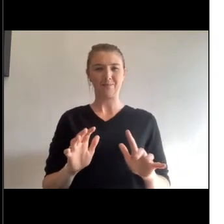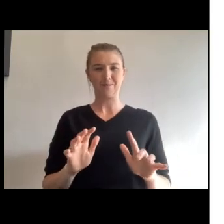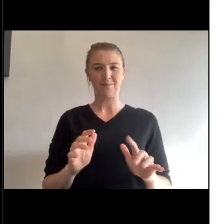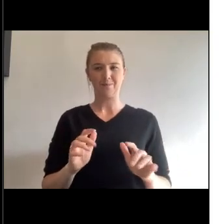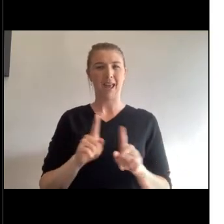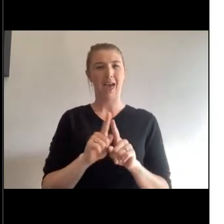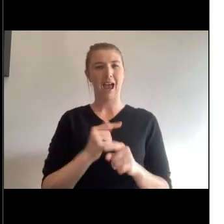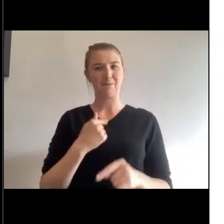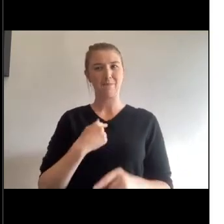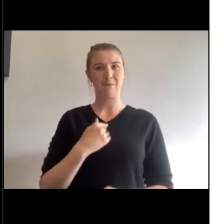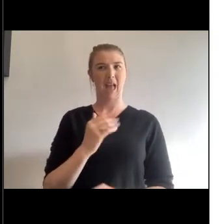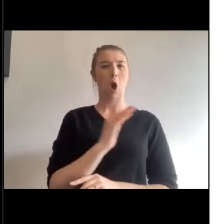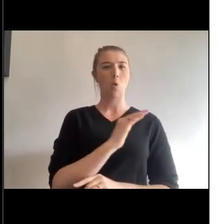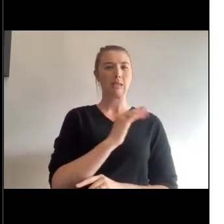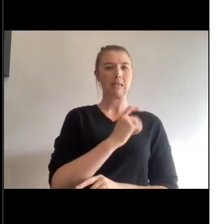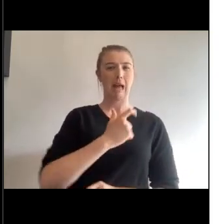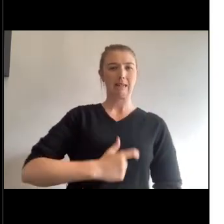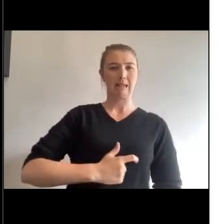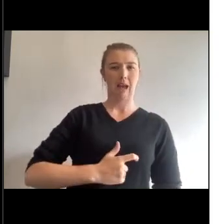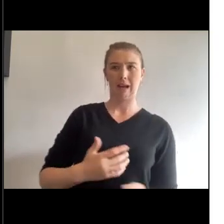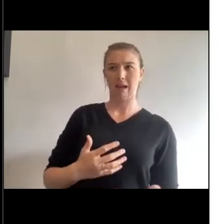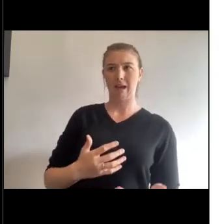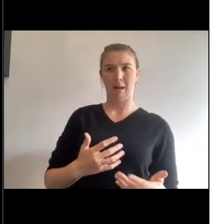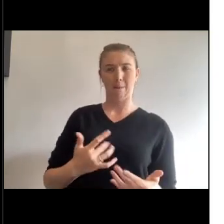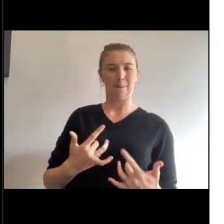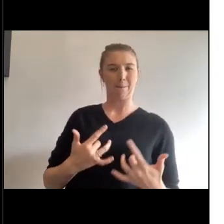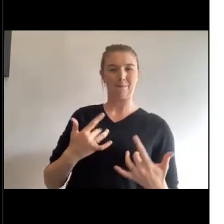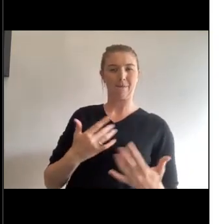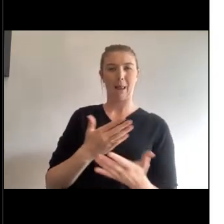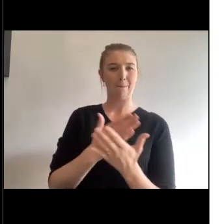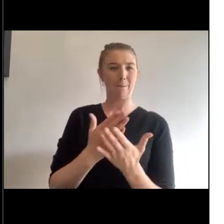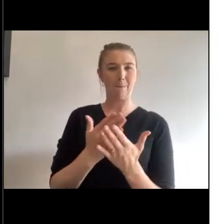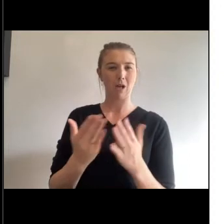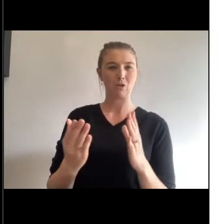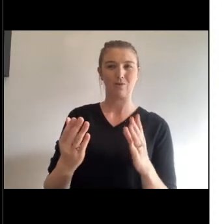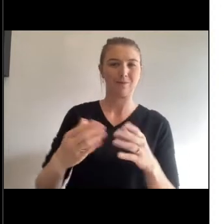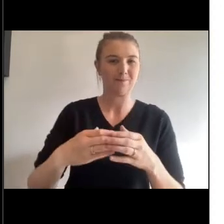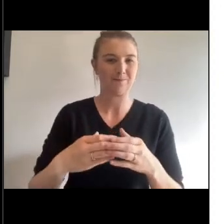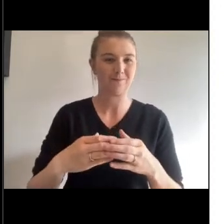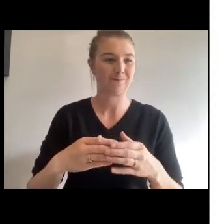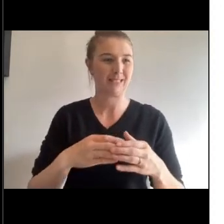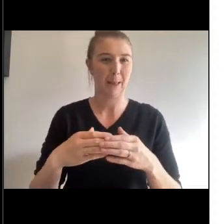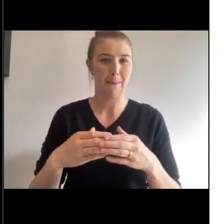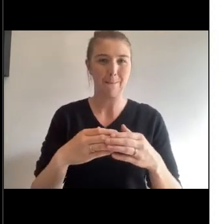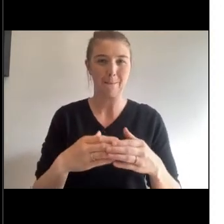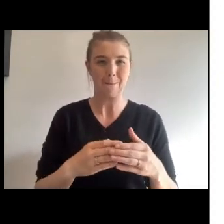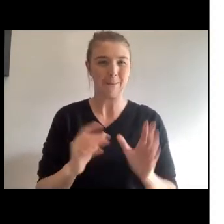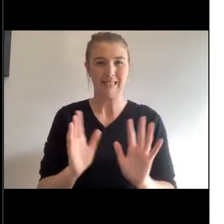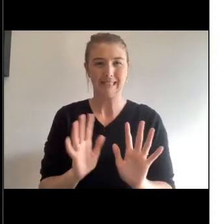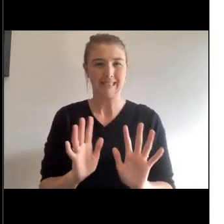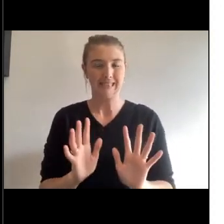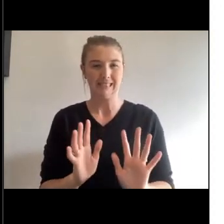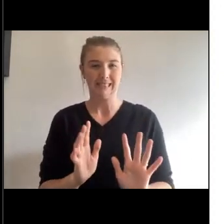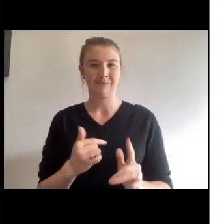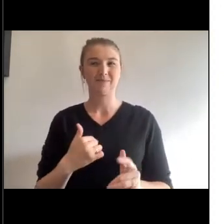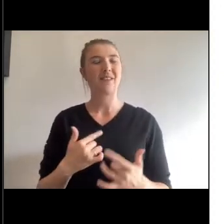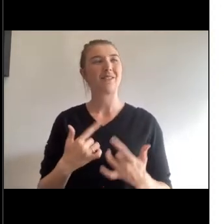outsider, really. Didn't feel part of the team. simply because the culture